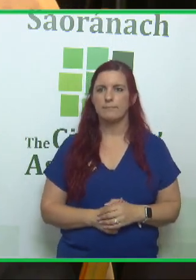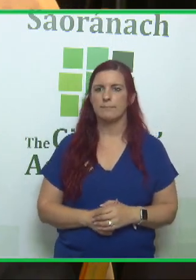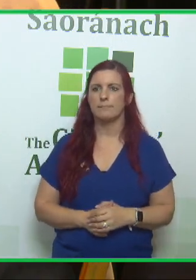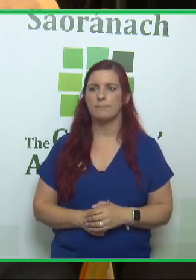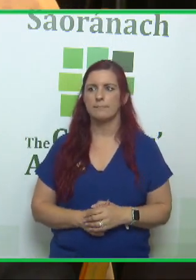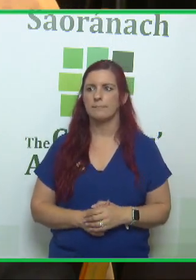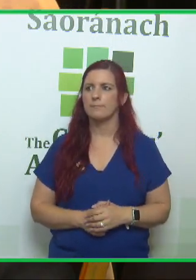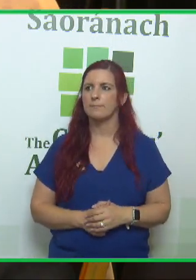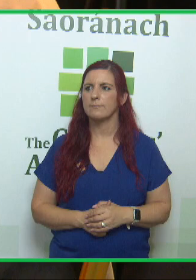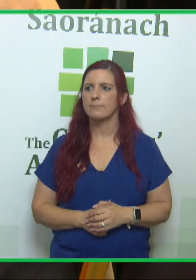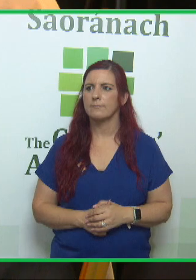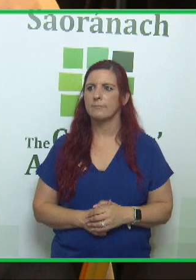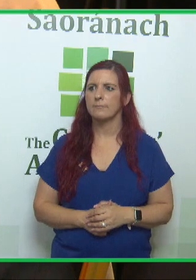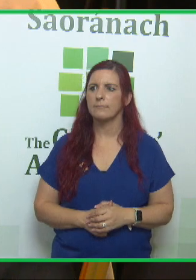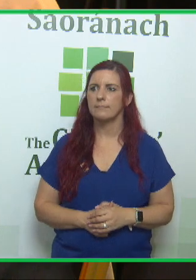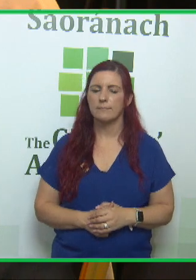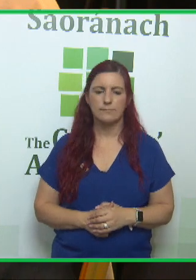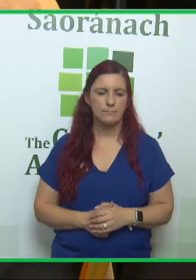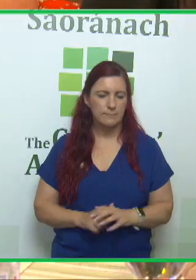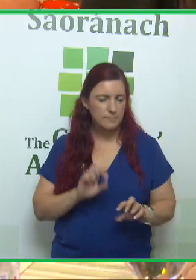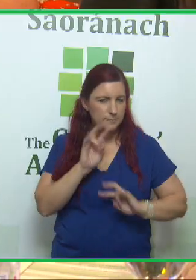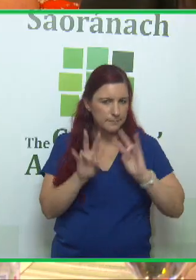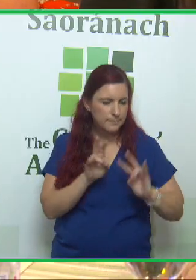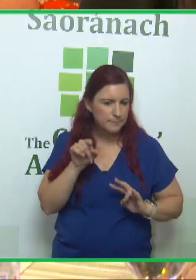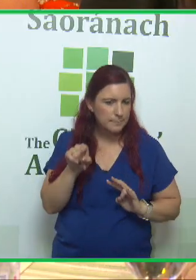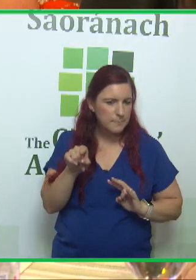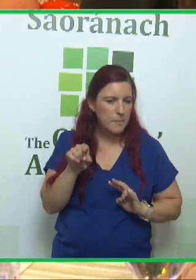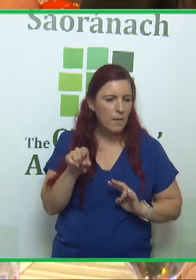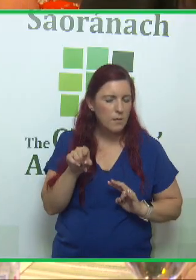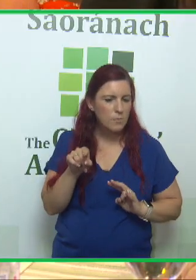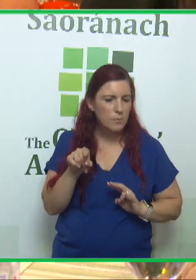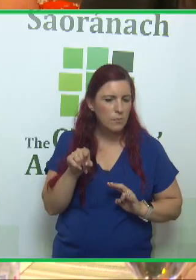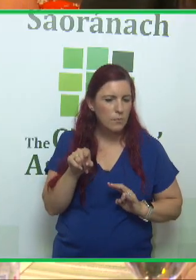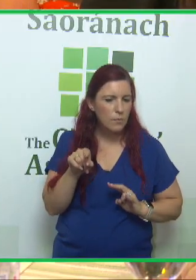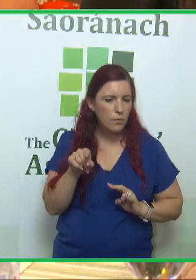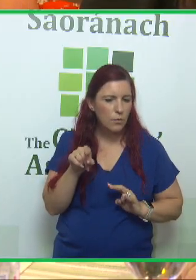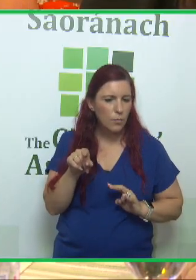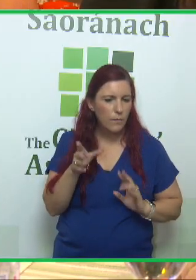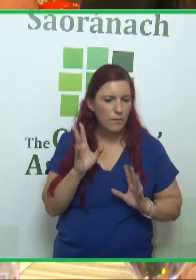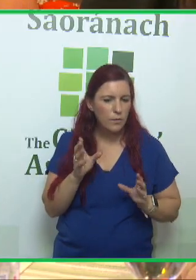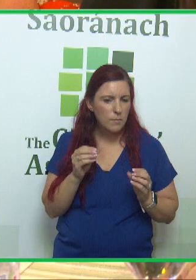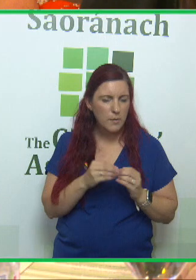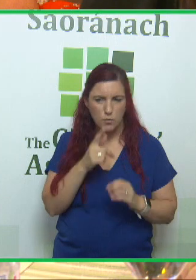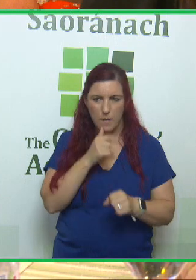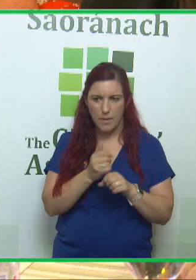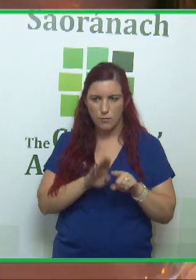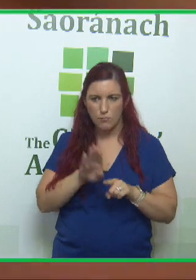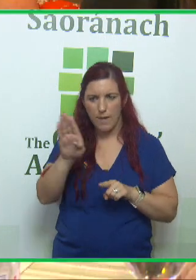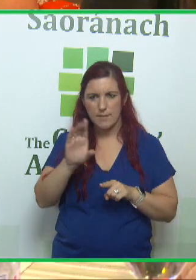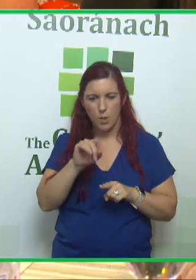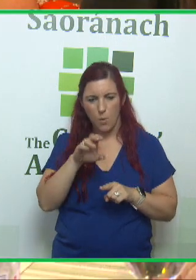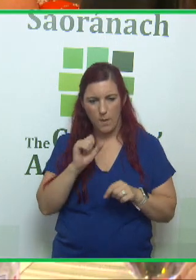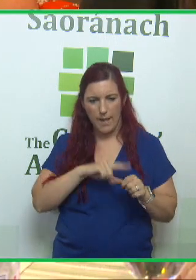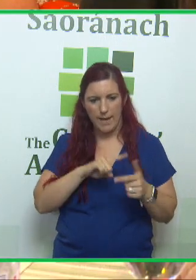A question for Eamon Keenan. With the evident rise in the use of opioids, a rise in cocaine, and a serious rise in